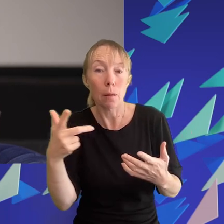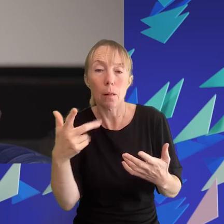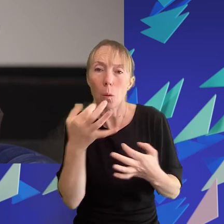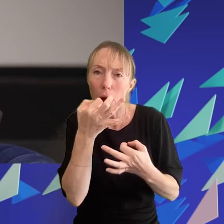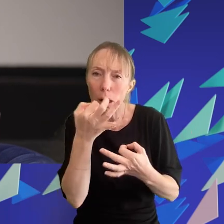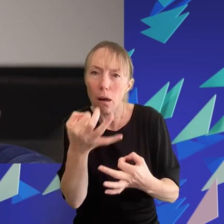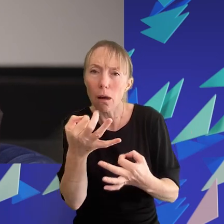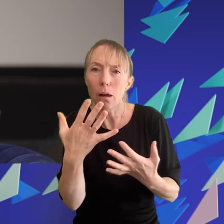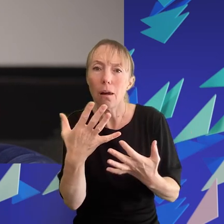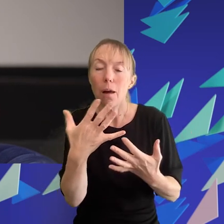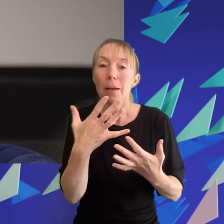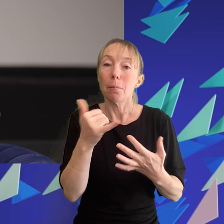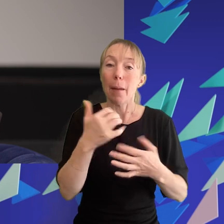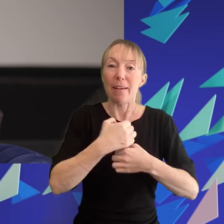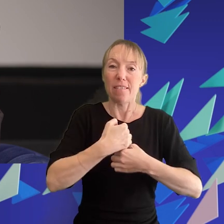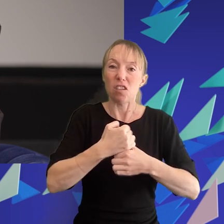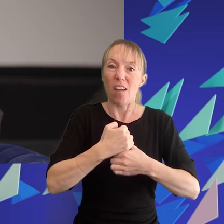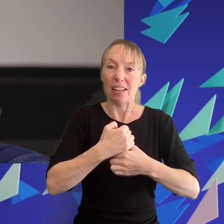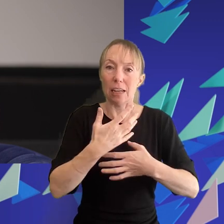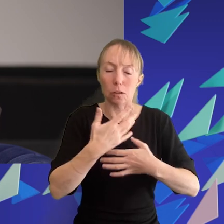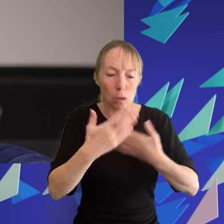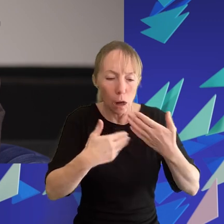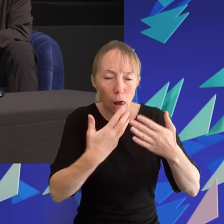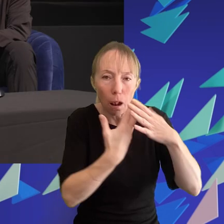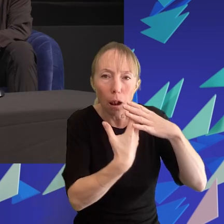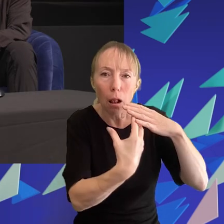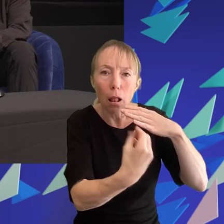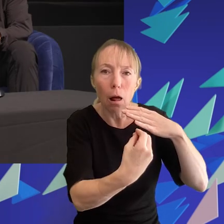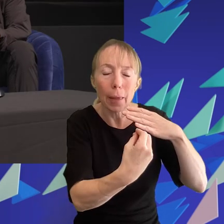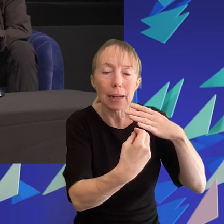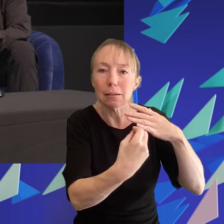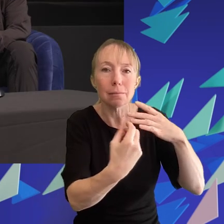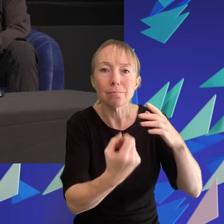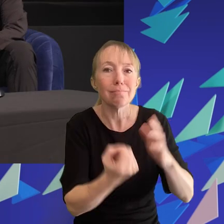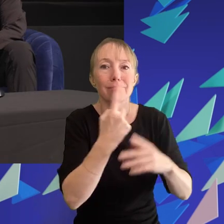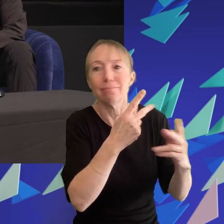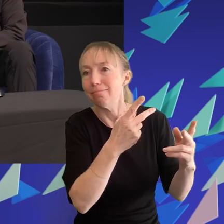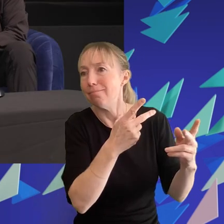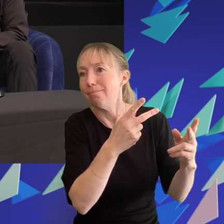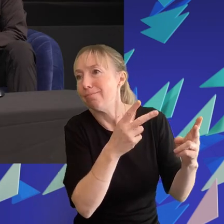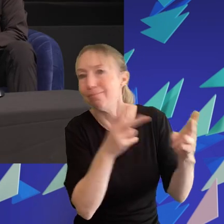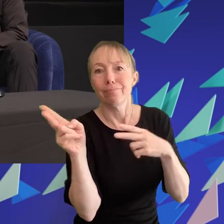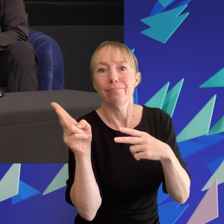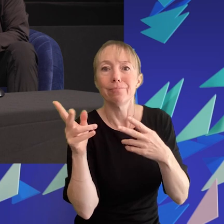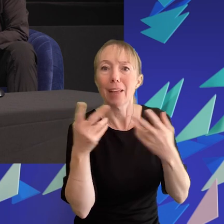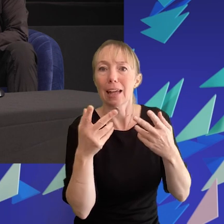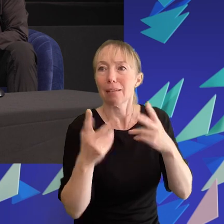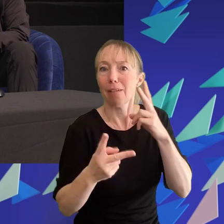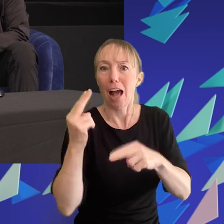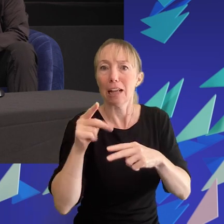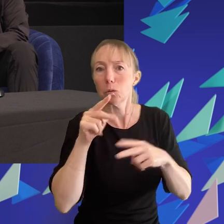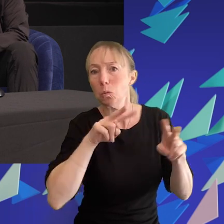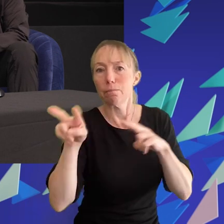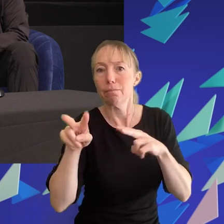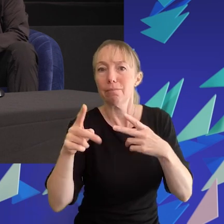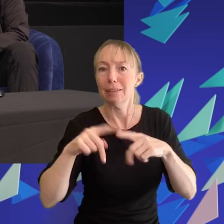to them. Mm-hmm. It was frustrating maybe that you were already getting into that, and as you said, suddenly, why you cut to that moment, you know? But that was part